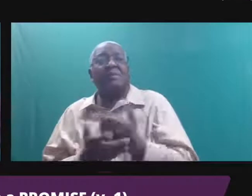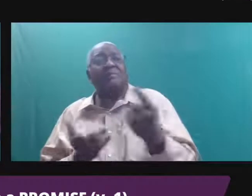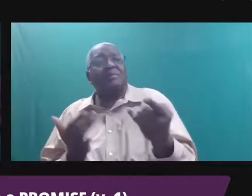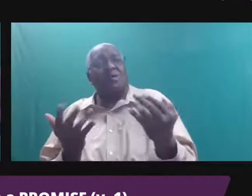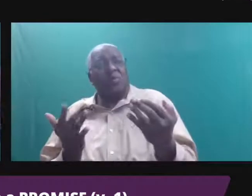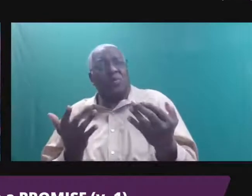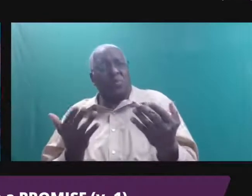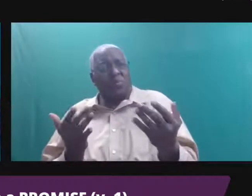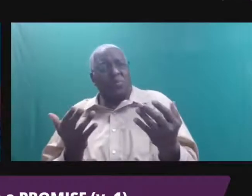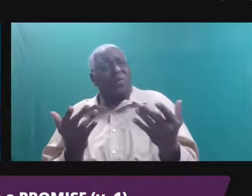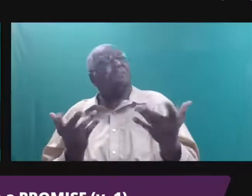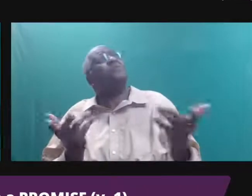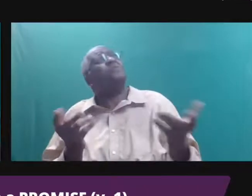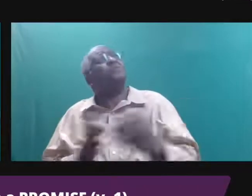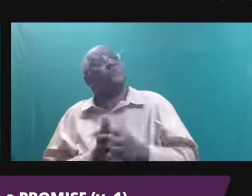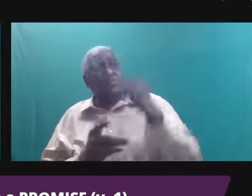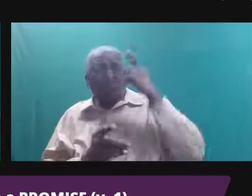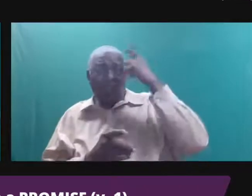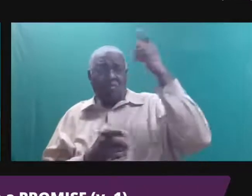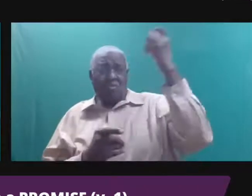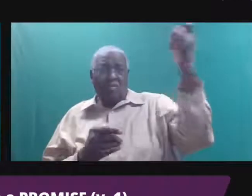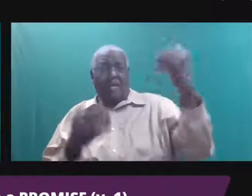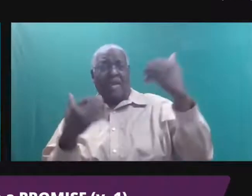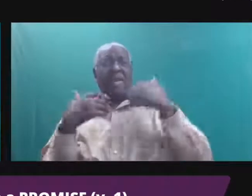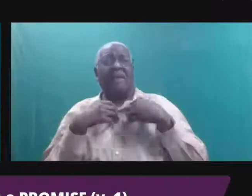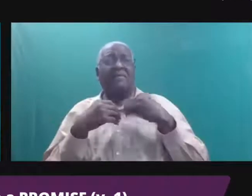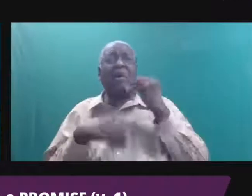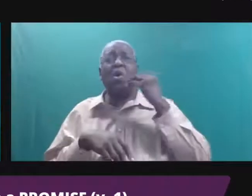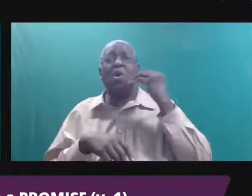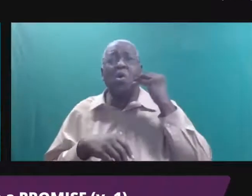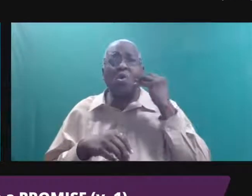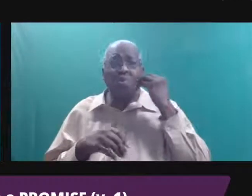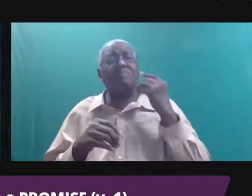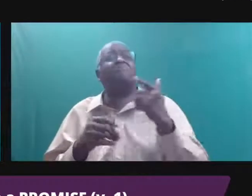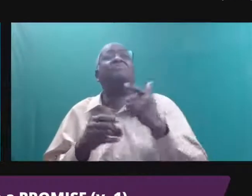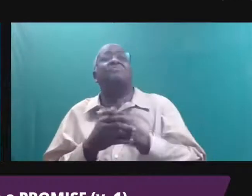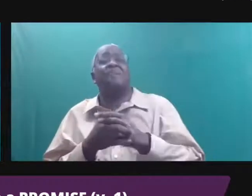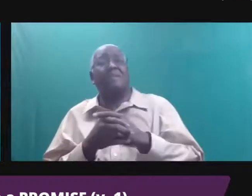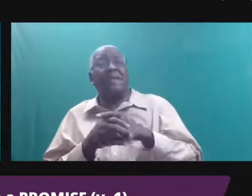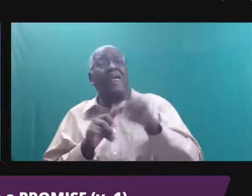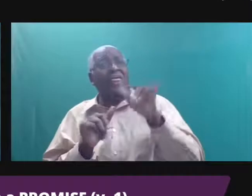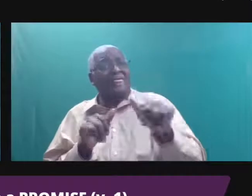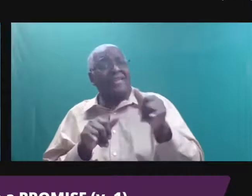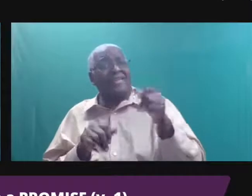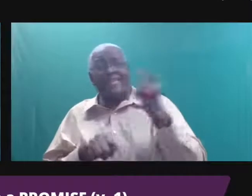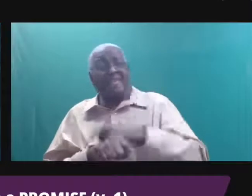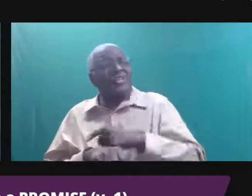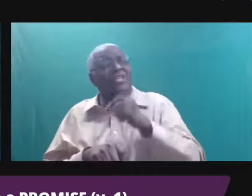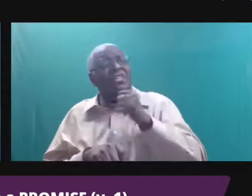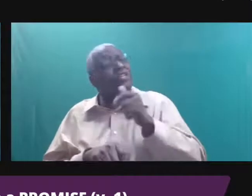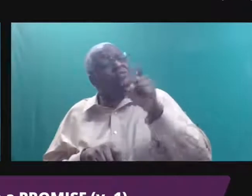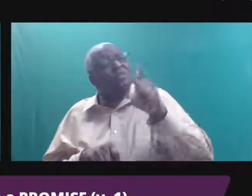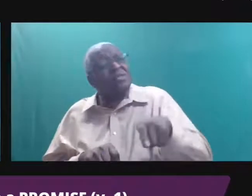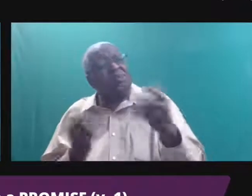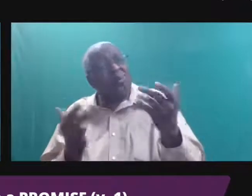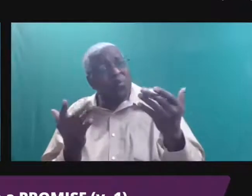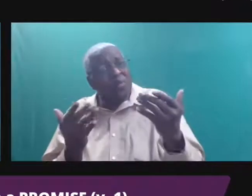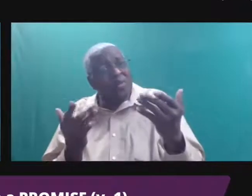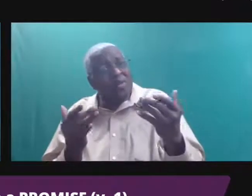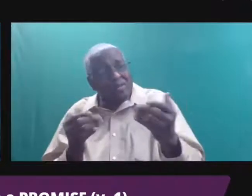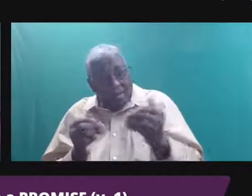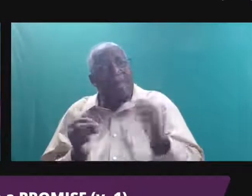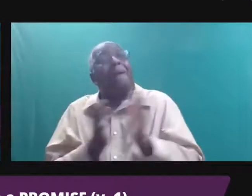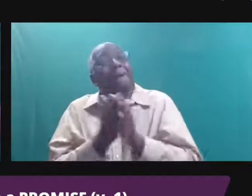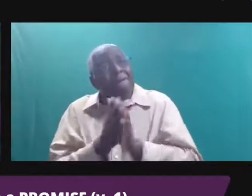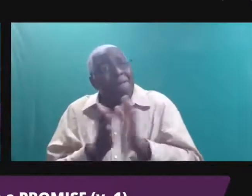your dream of home ownership fulfilled in that day. But you don't have to wait till that day. You can